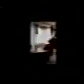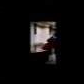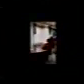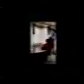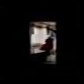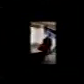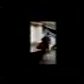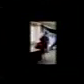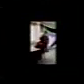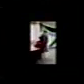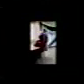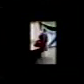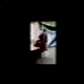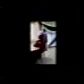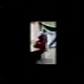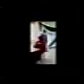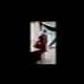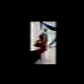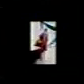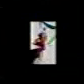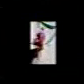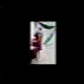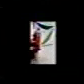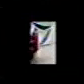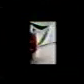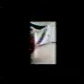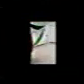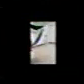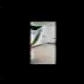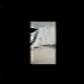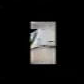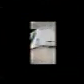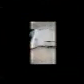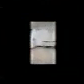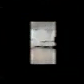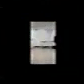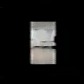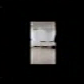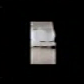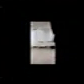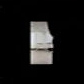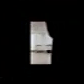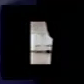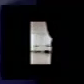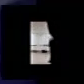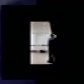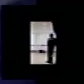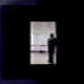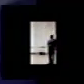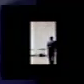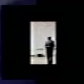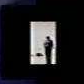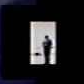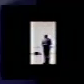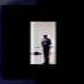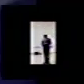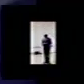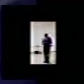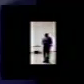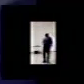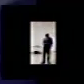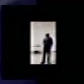anointed you. This anointing will break every yoke, will destroy every infirmity in your life